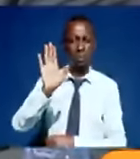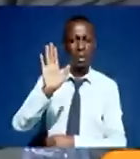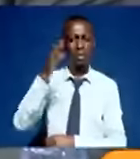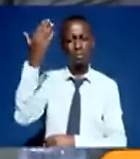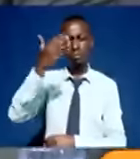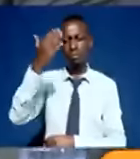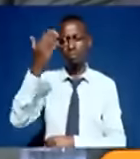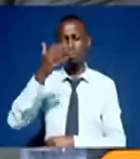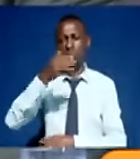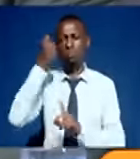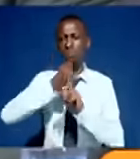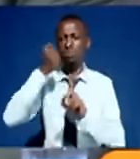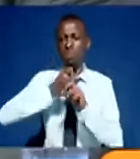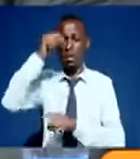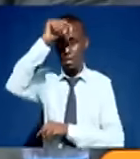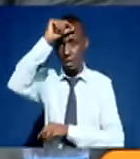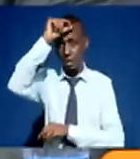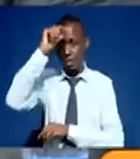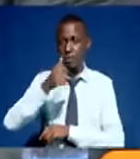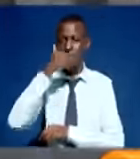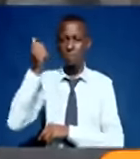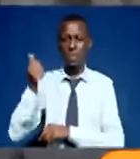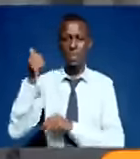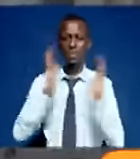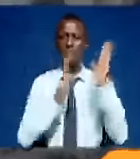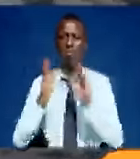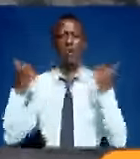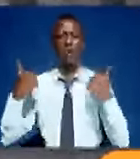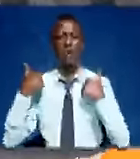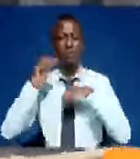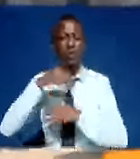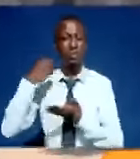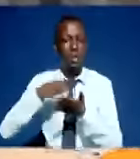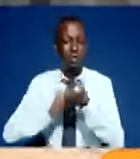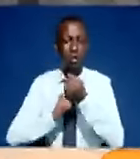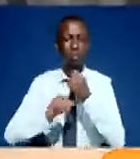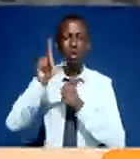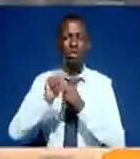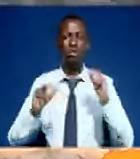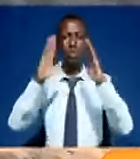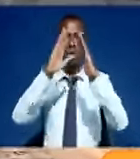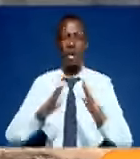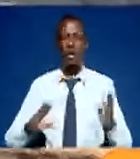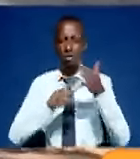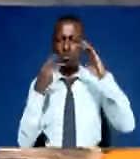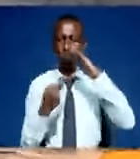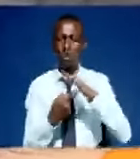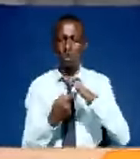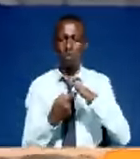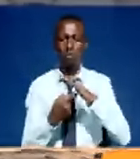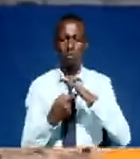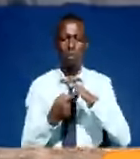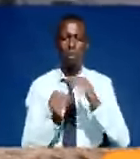presentation, advocated for the government to establish mechanisms to finance the affordable housing project without further burdening